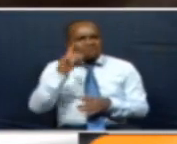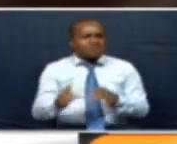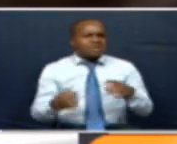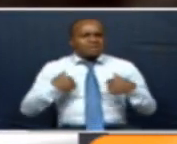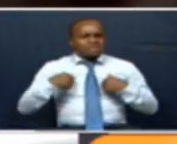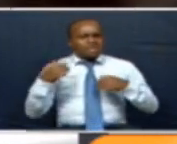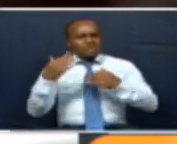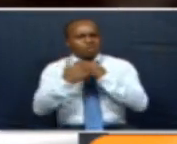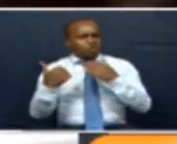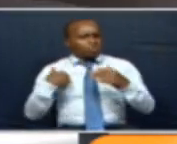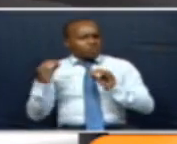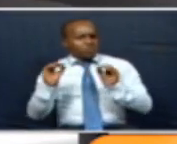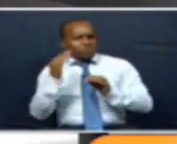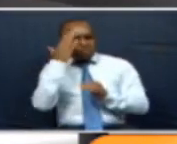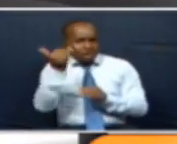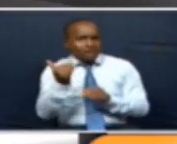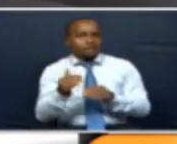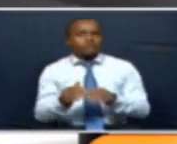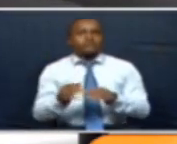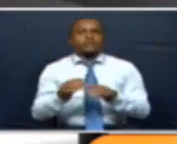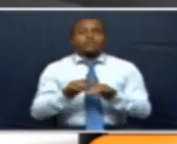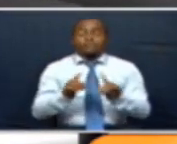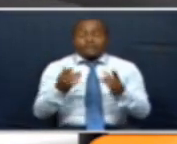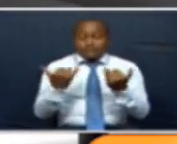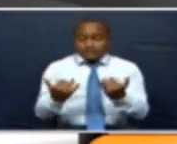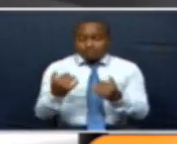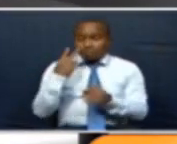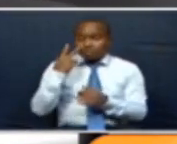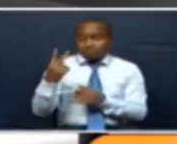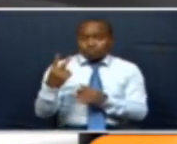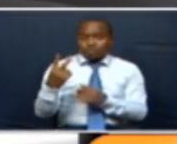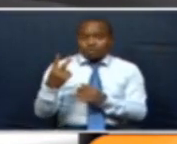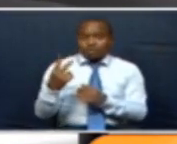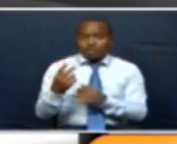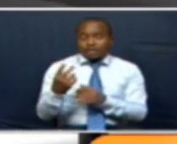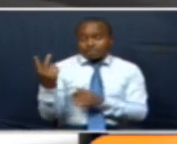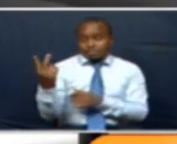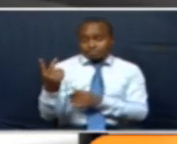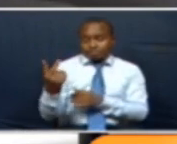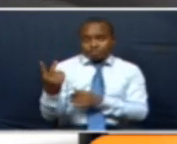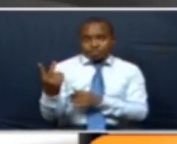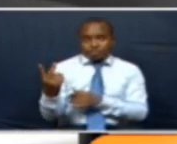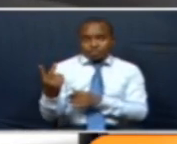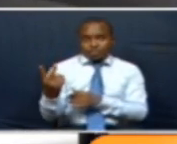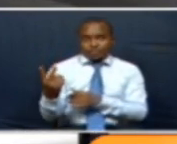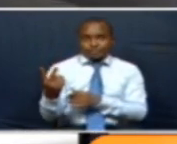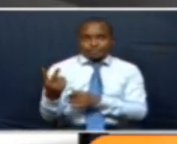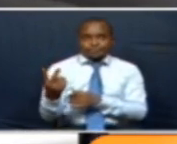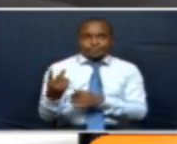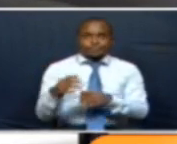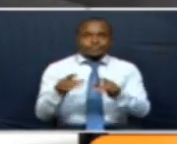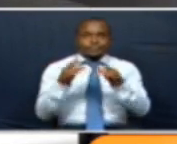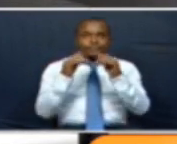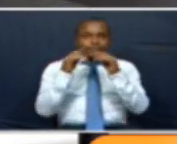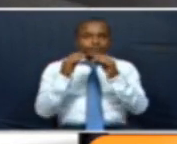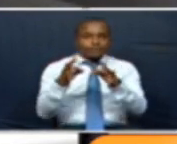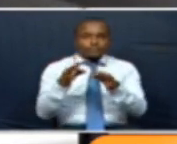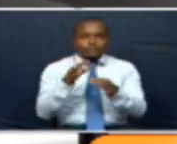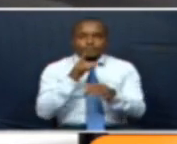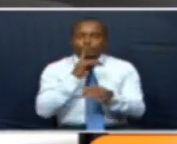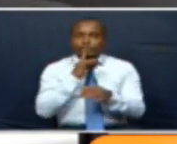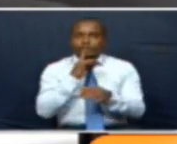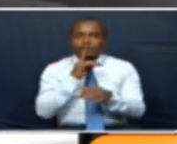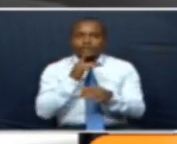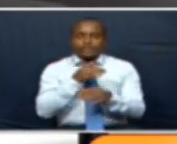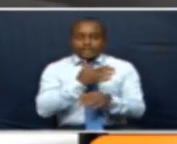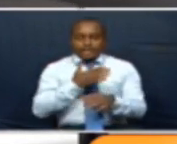why were not invited? Now let us look at these two individuals as if to say they are